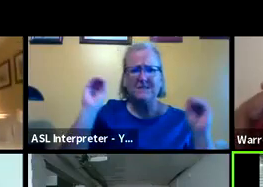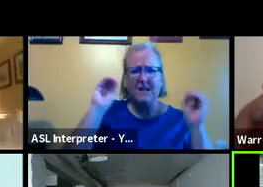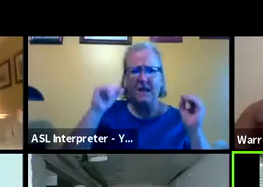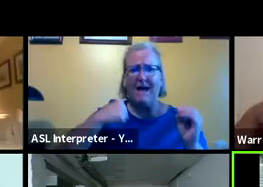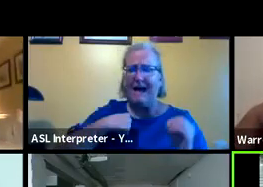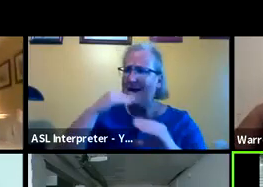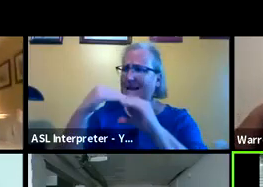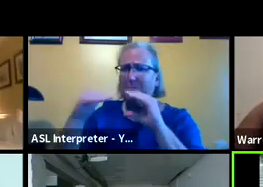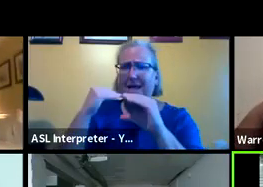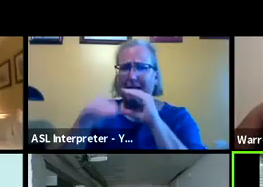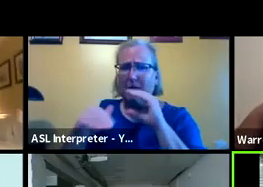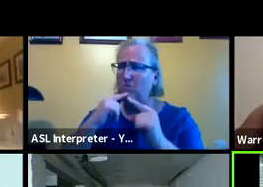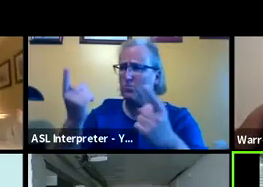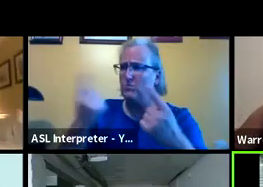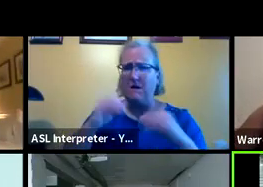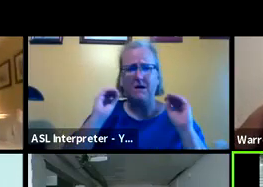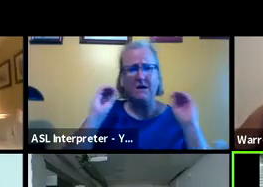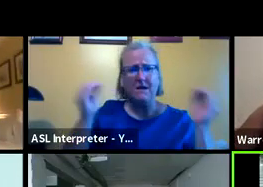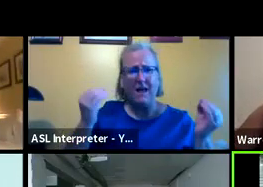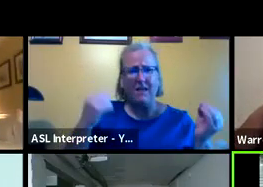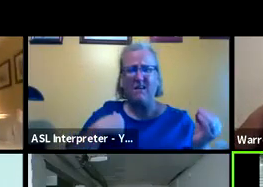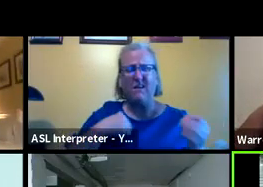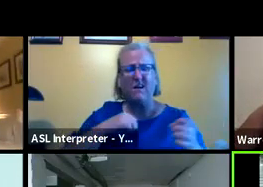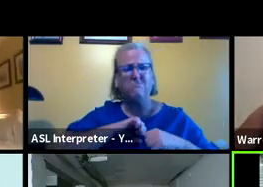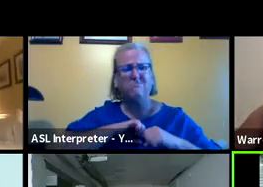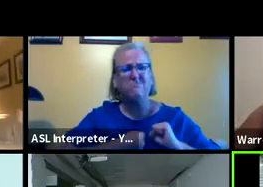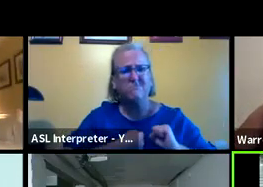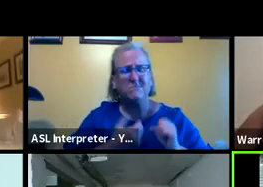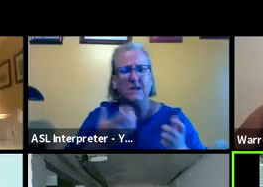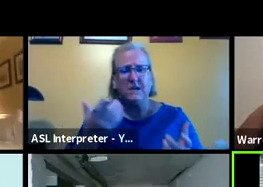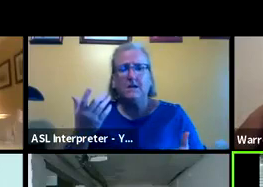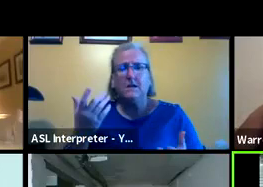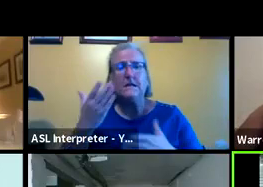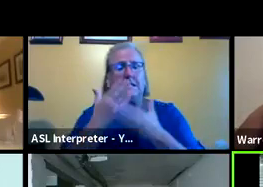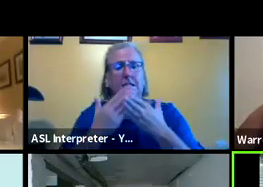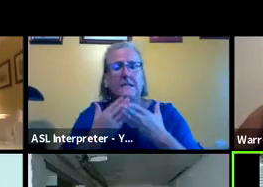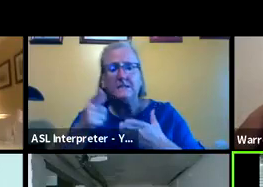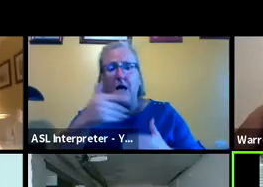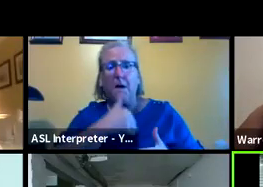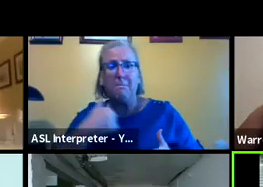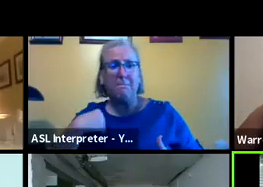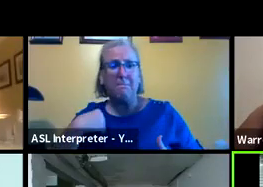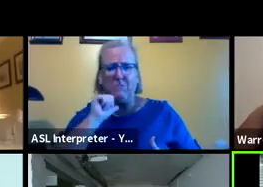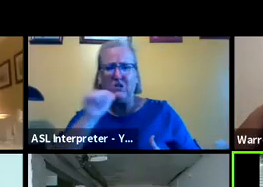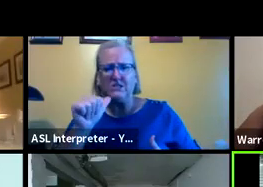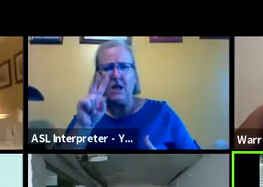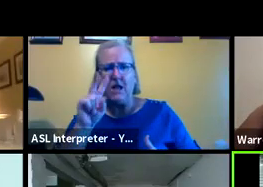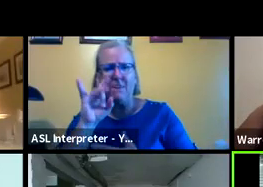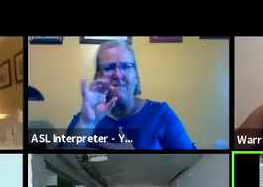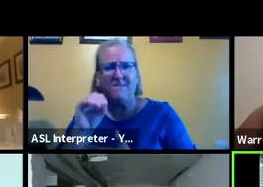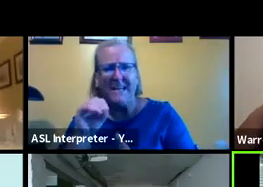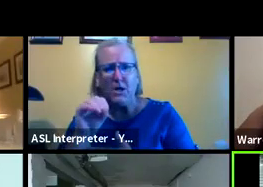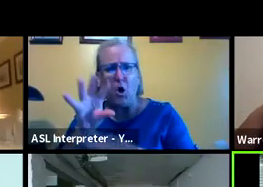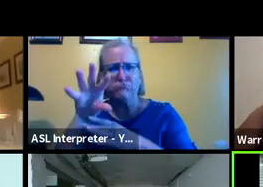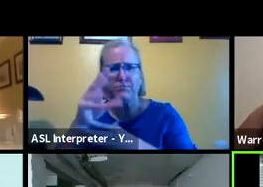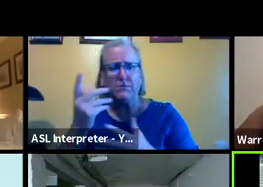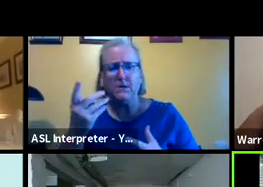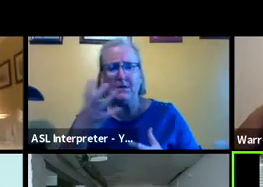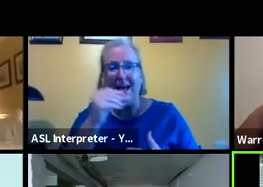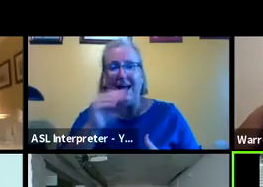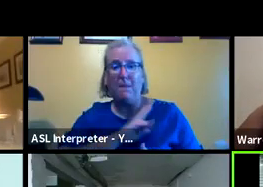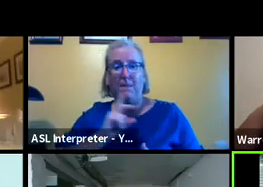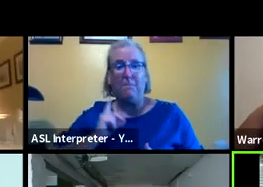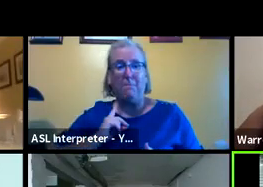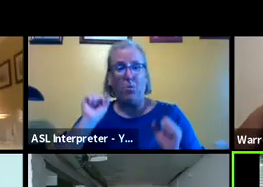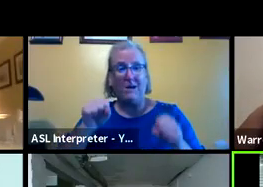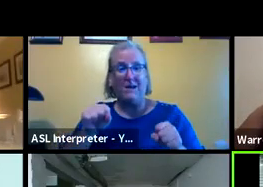my concerns. It is disheartening to see some members not have video on. It is disheartening that board interviews could last over an hour,